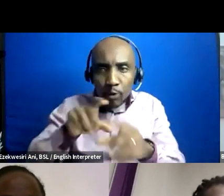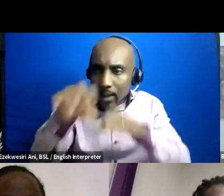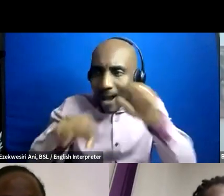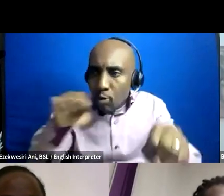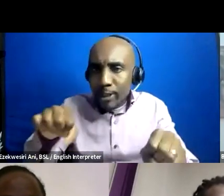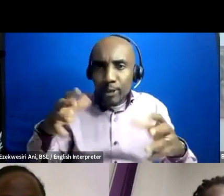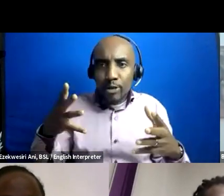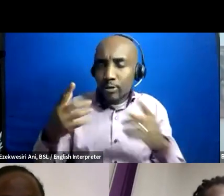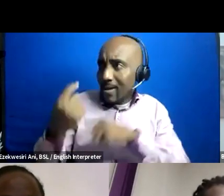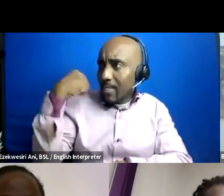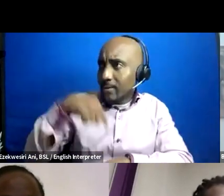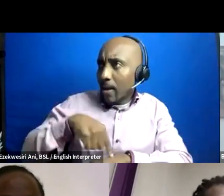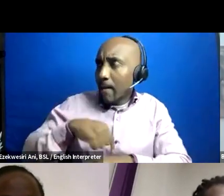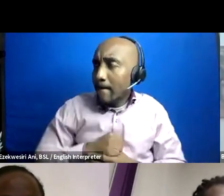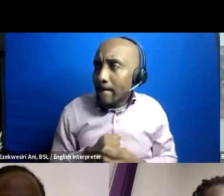and